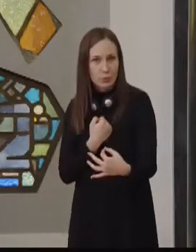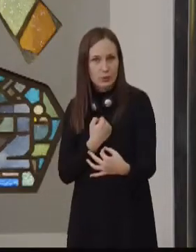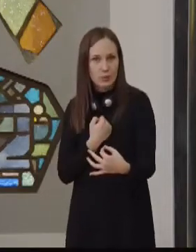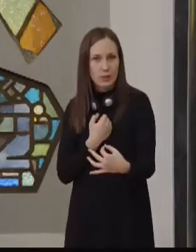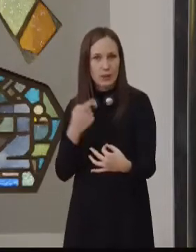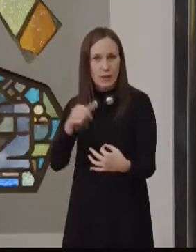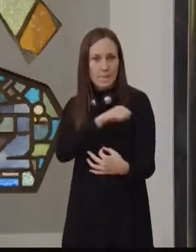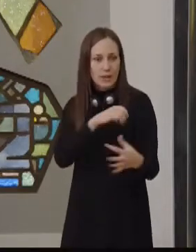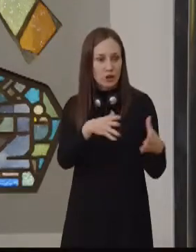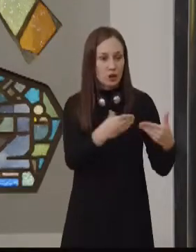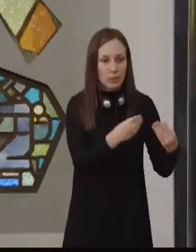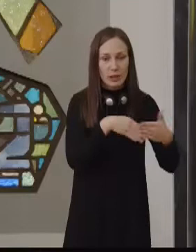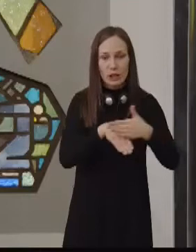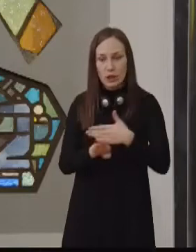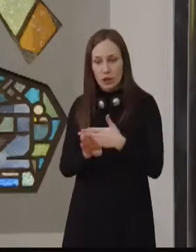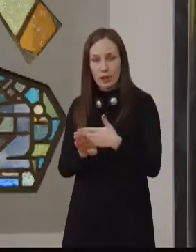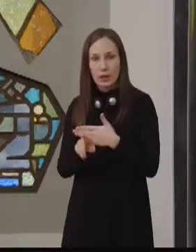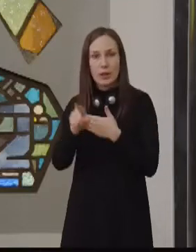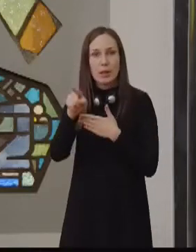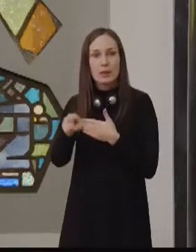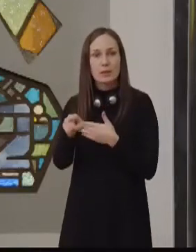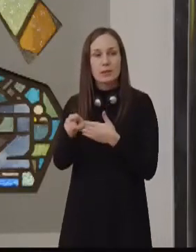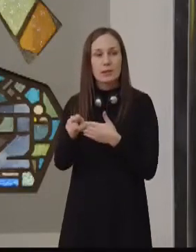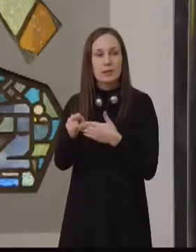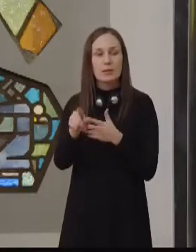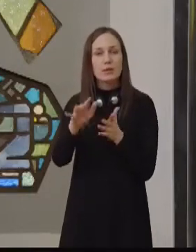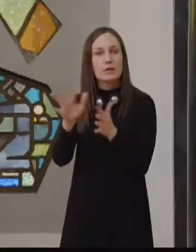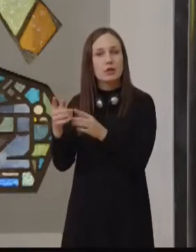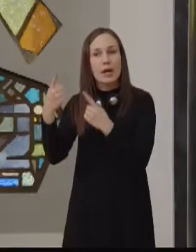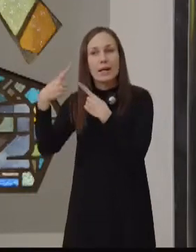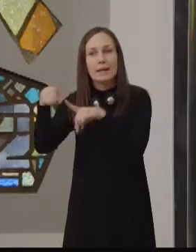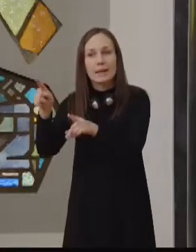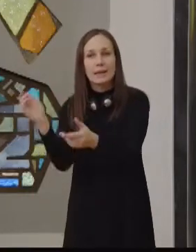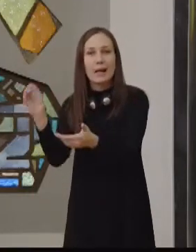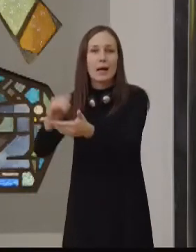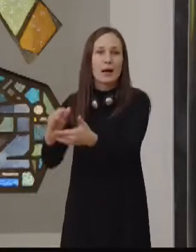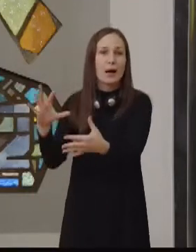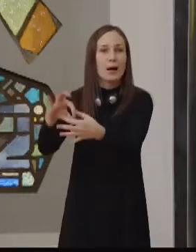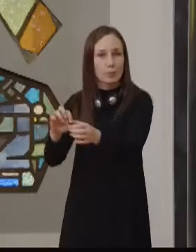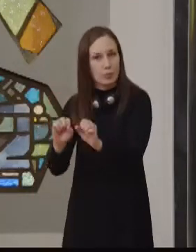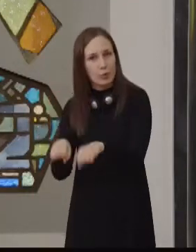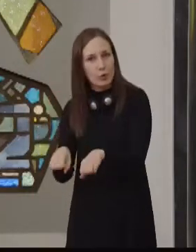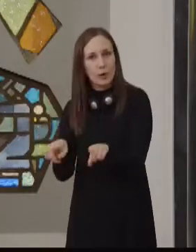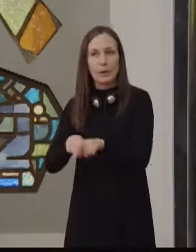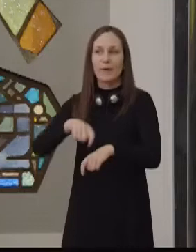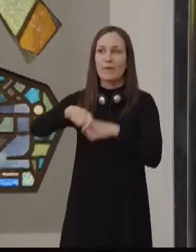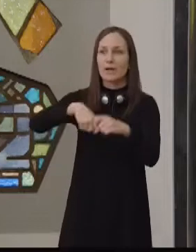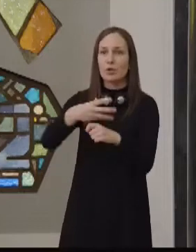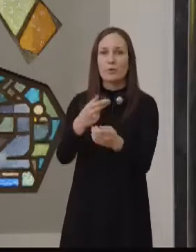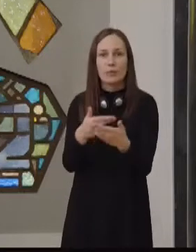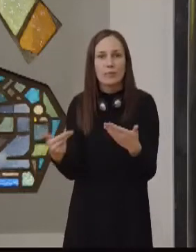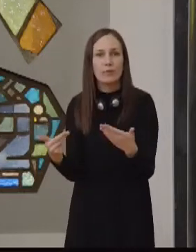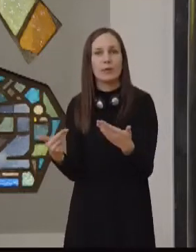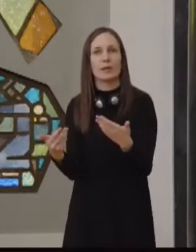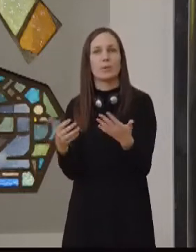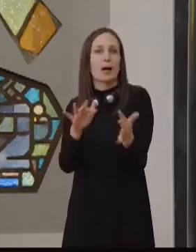someone he or she loves, to have a family, and to have someone outside his